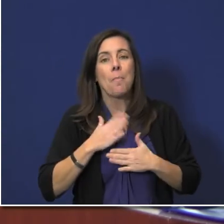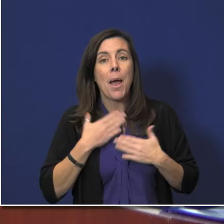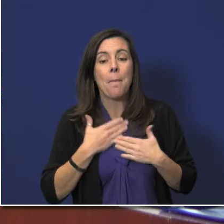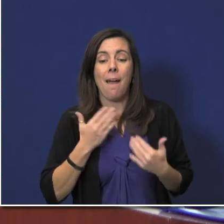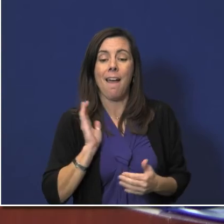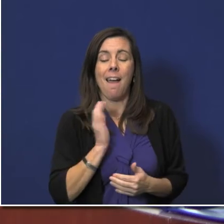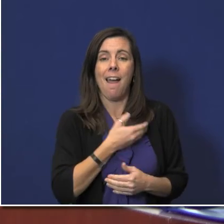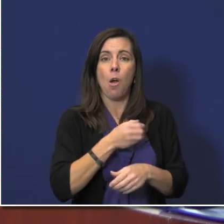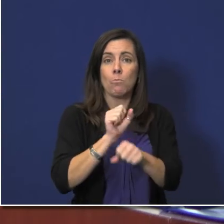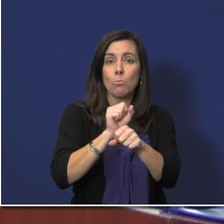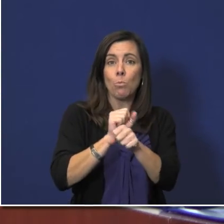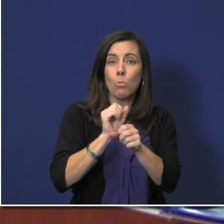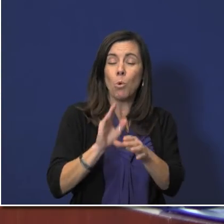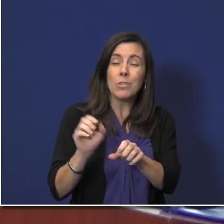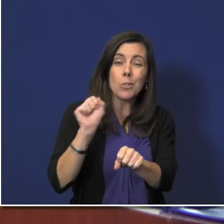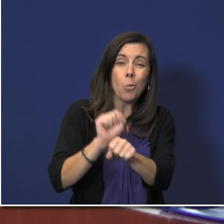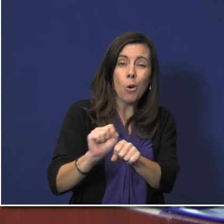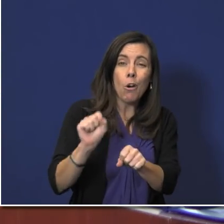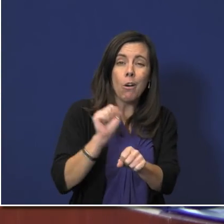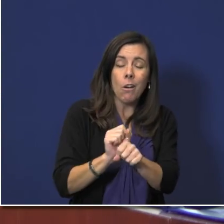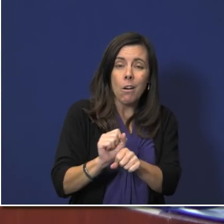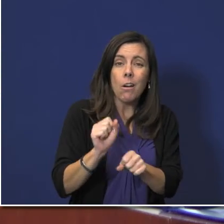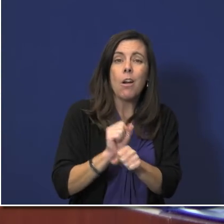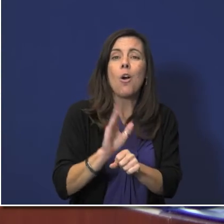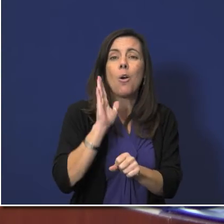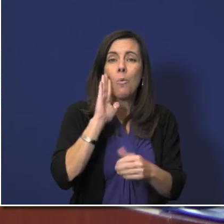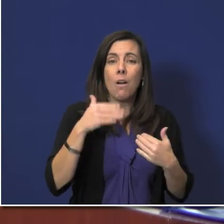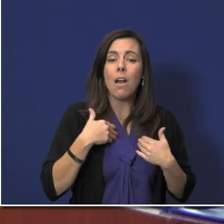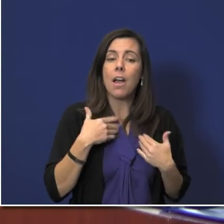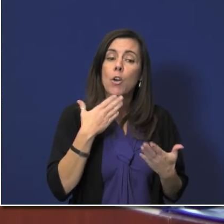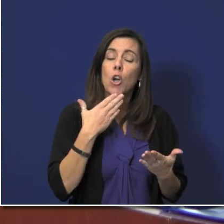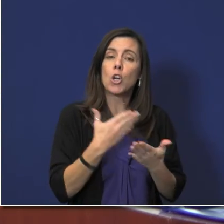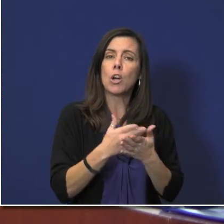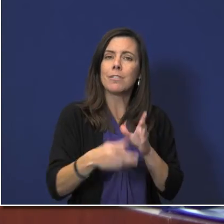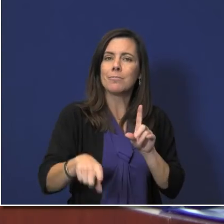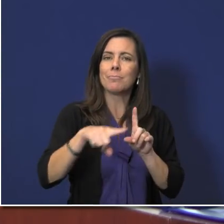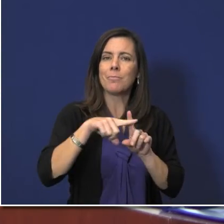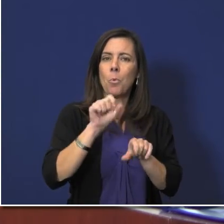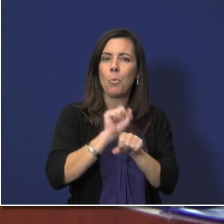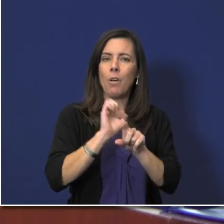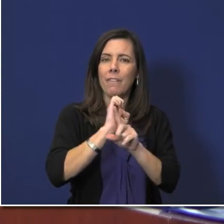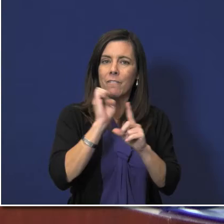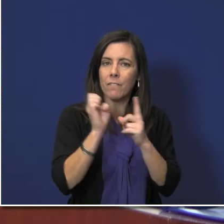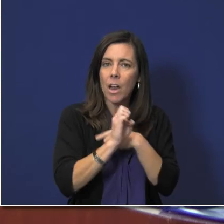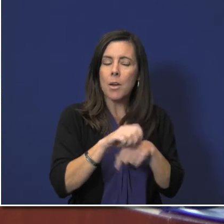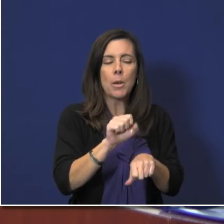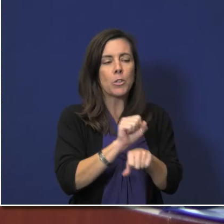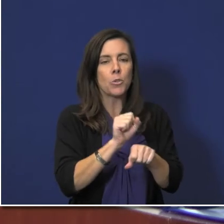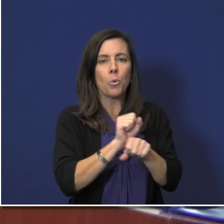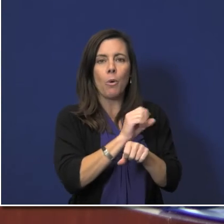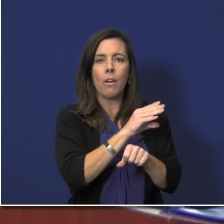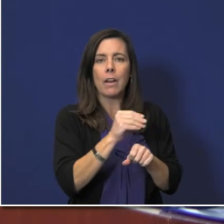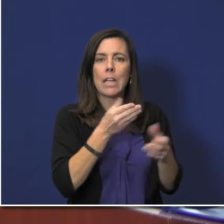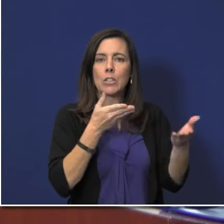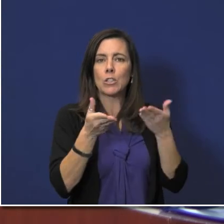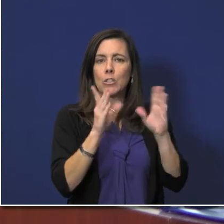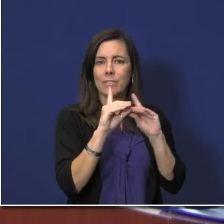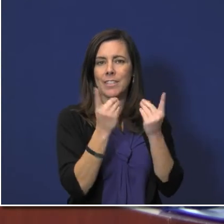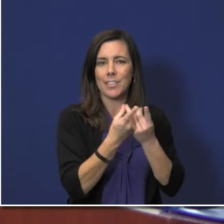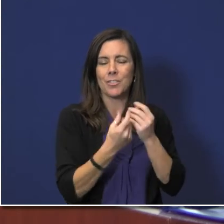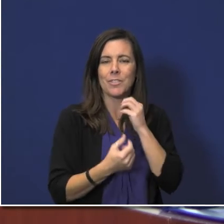employees who work so hard will have a good work environment for them to do their work and to serve our district in.